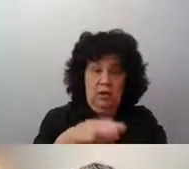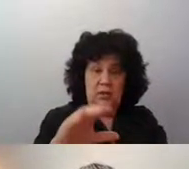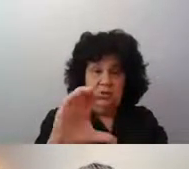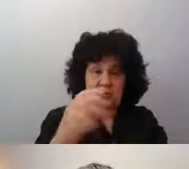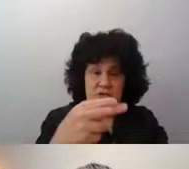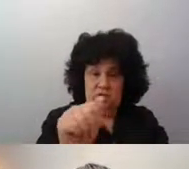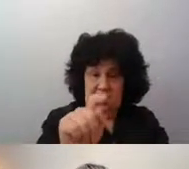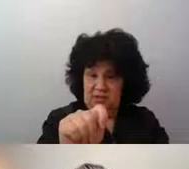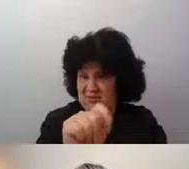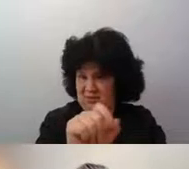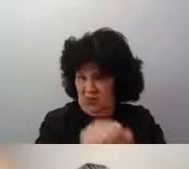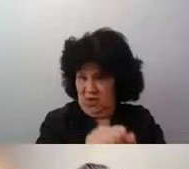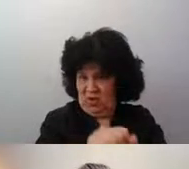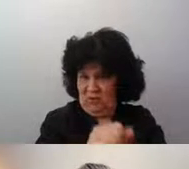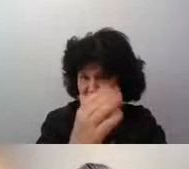working chat part, you can see